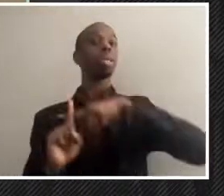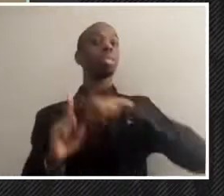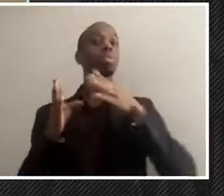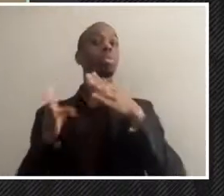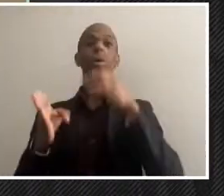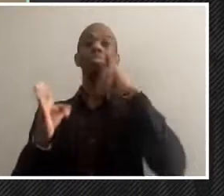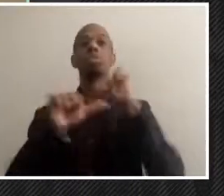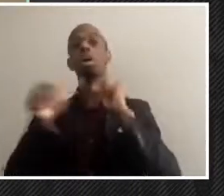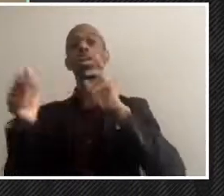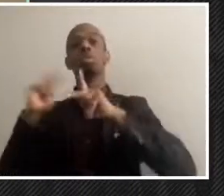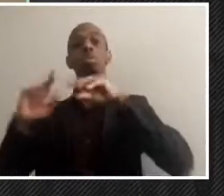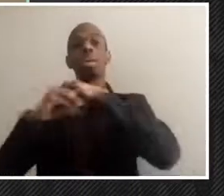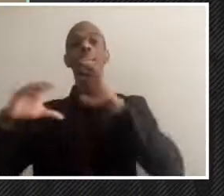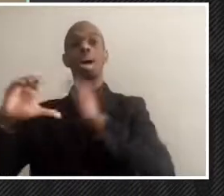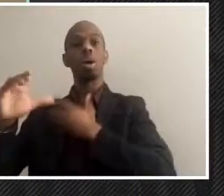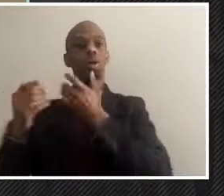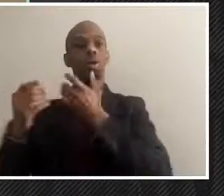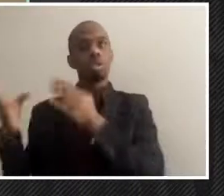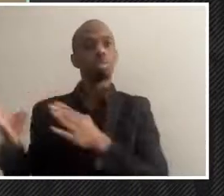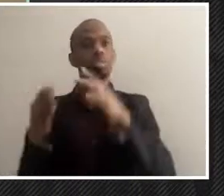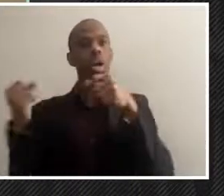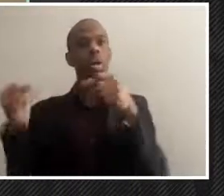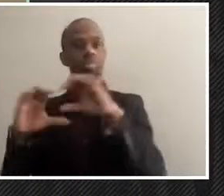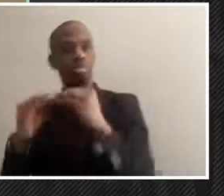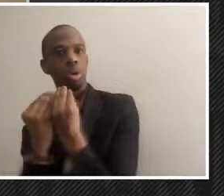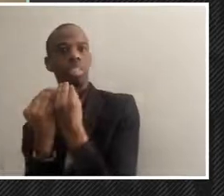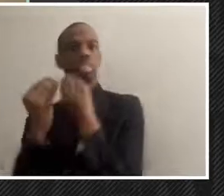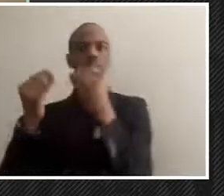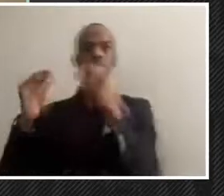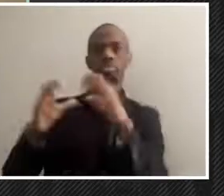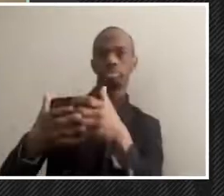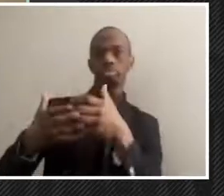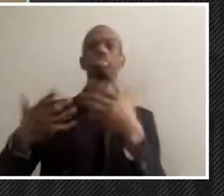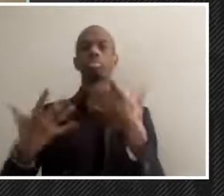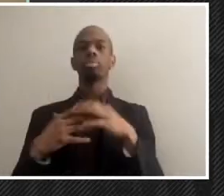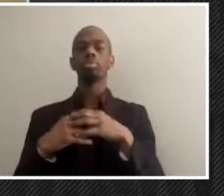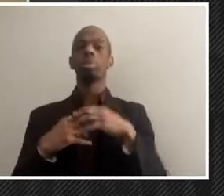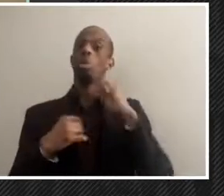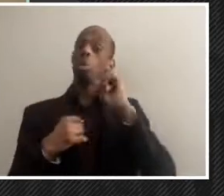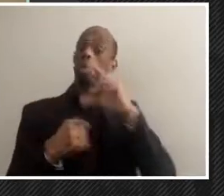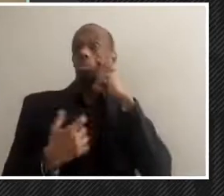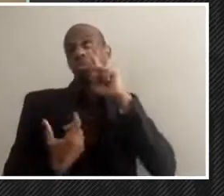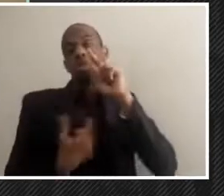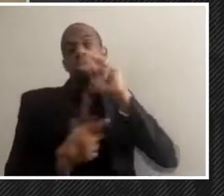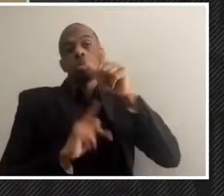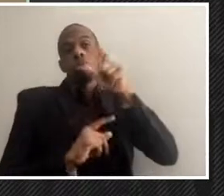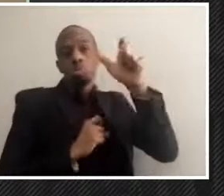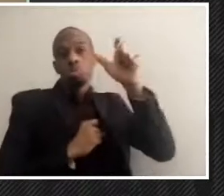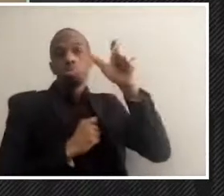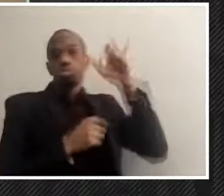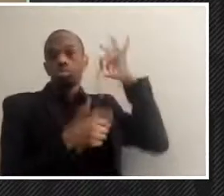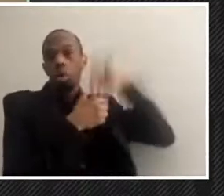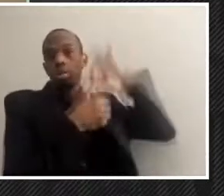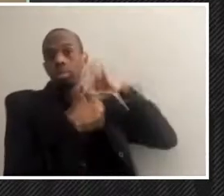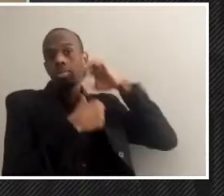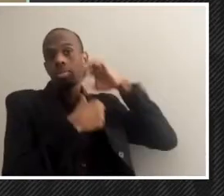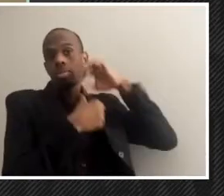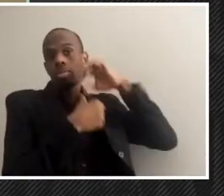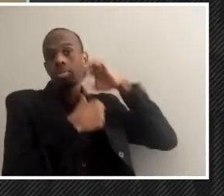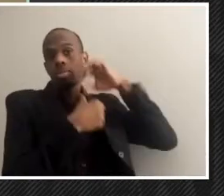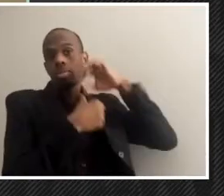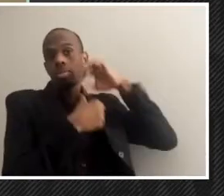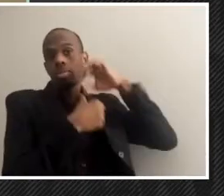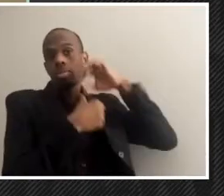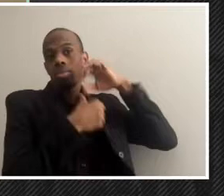some of the folks who at least voted for Trump. I can't speak for the people who showed up at the Capitol riot, but you know,